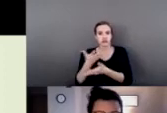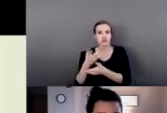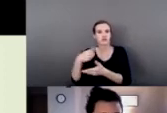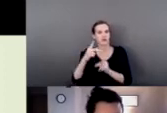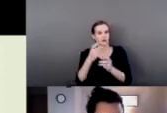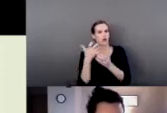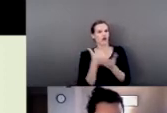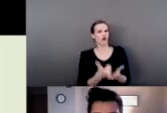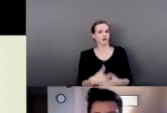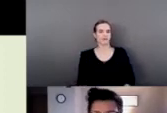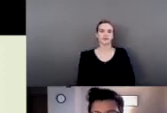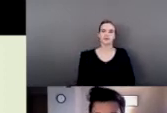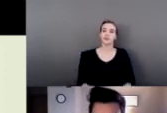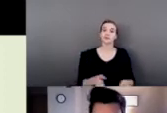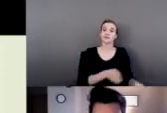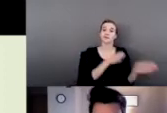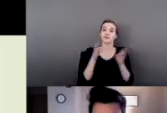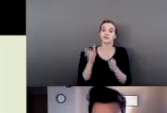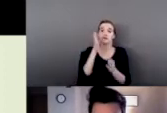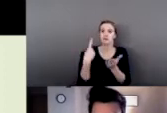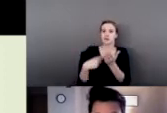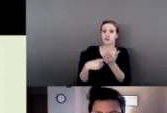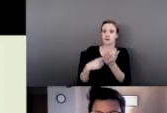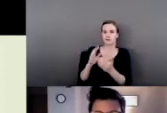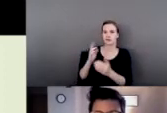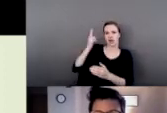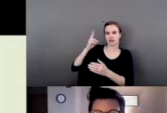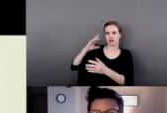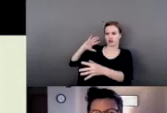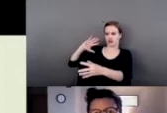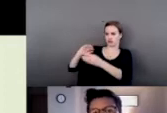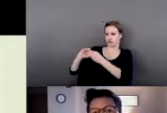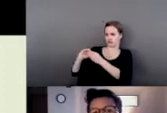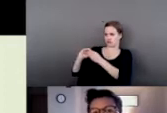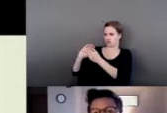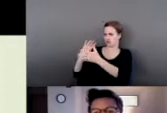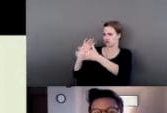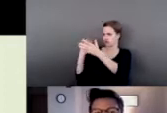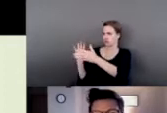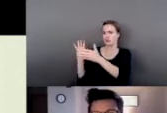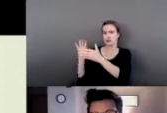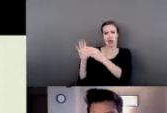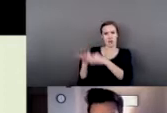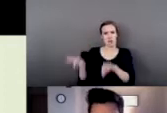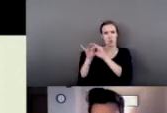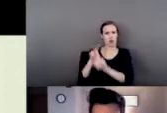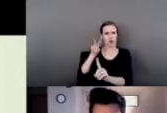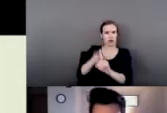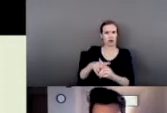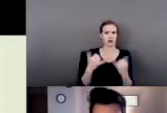All right, so then we move into historical context. You know, why is historical context so